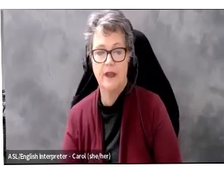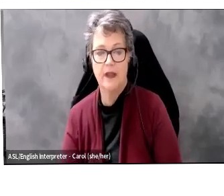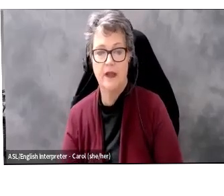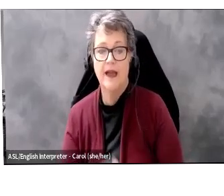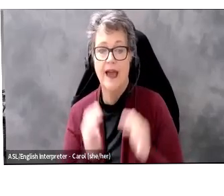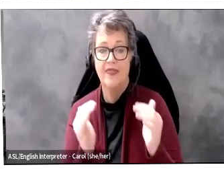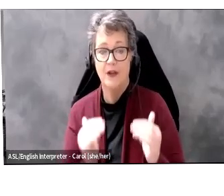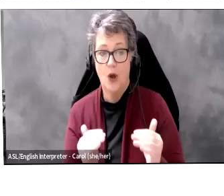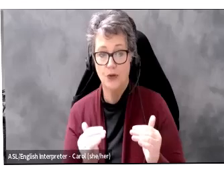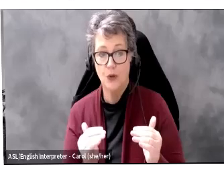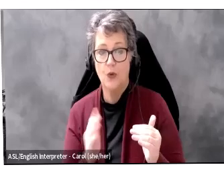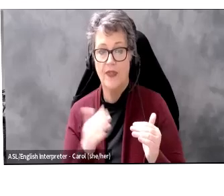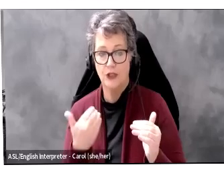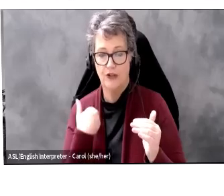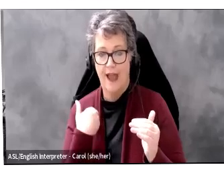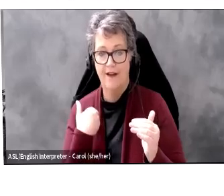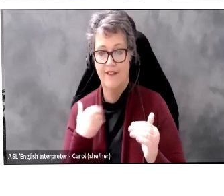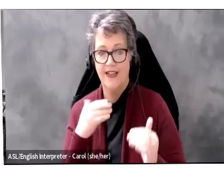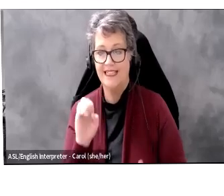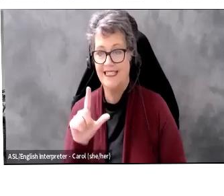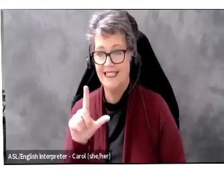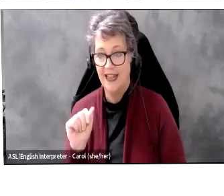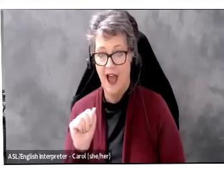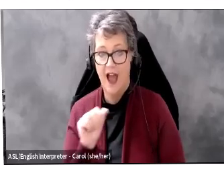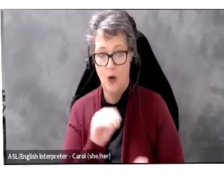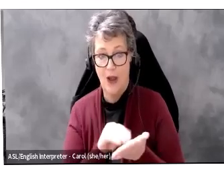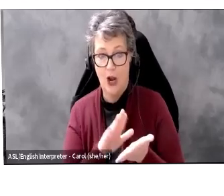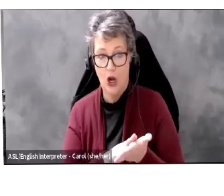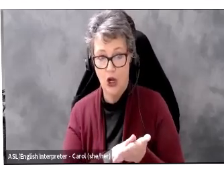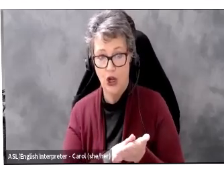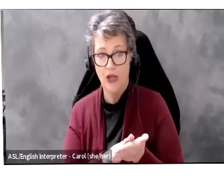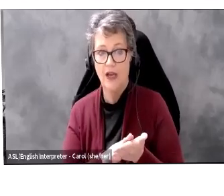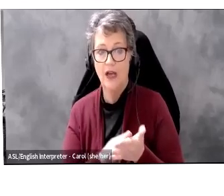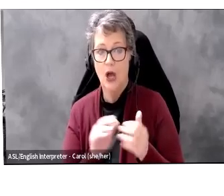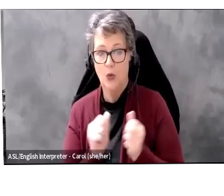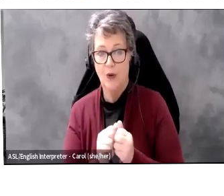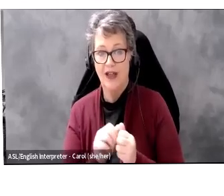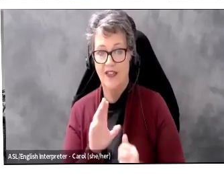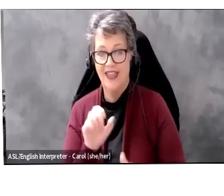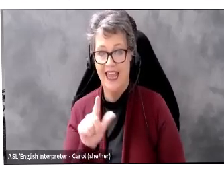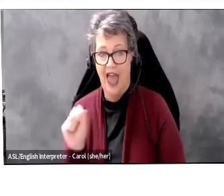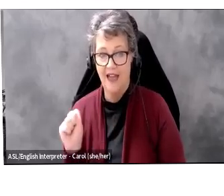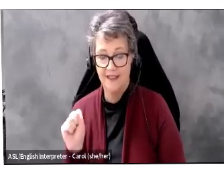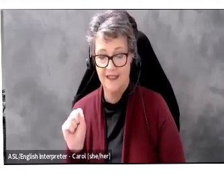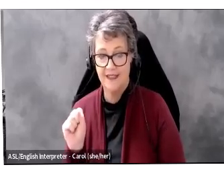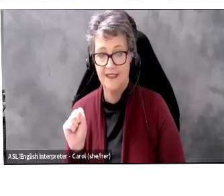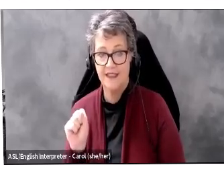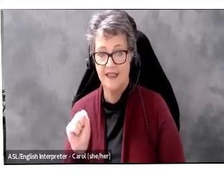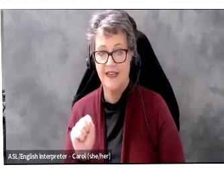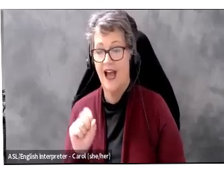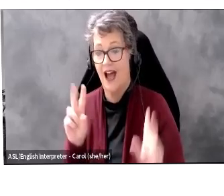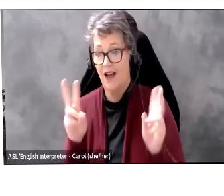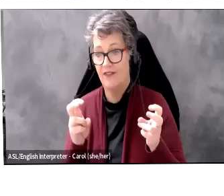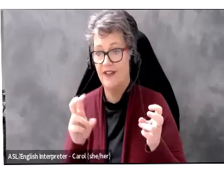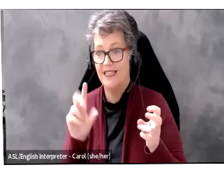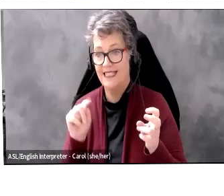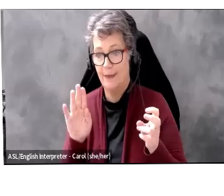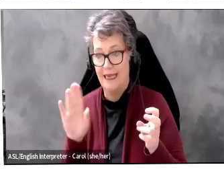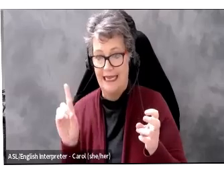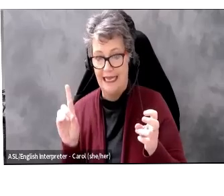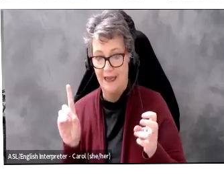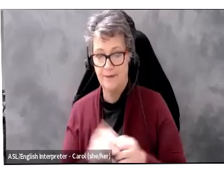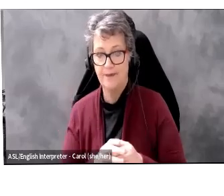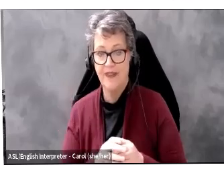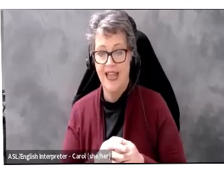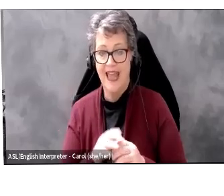And then also they should have the CELA record with the ELAS of a TBD, and then